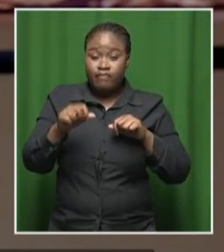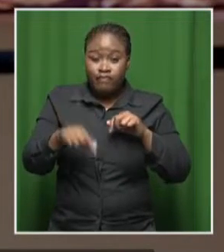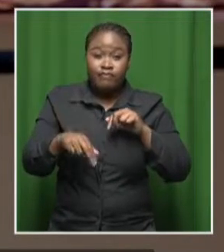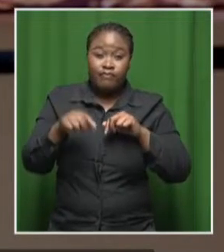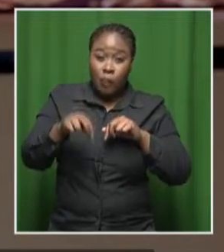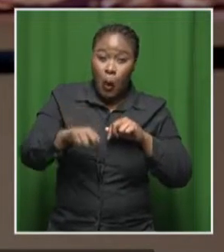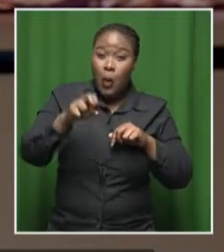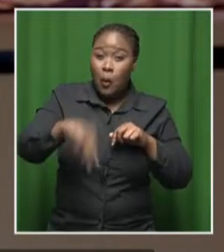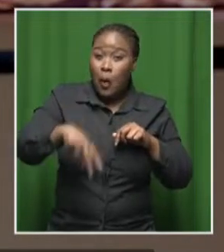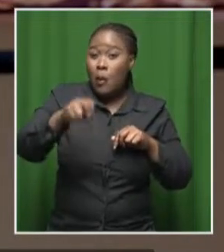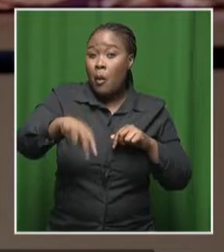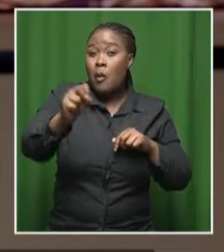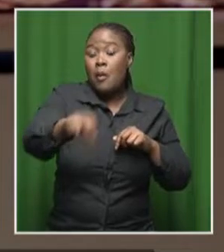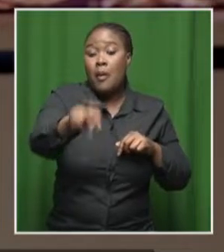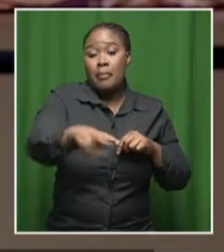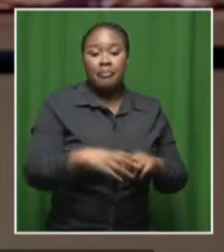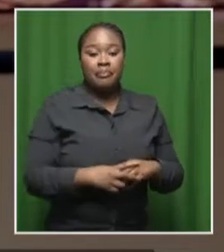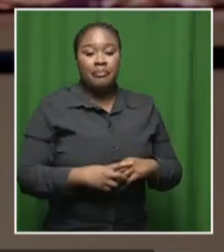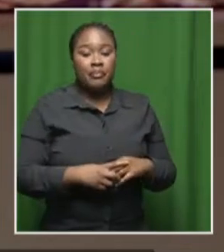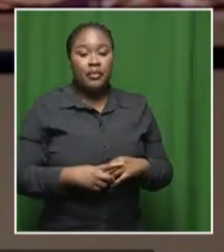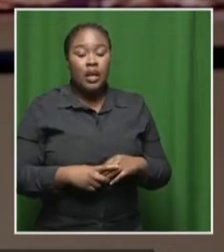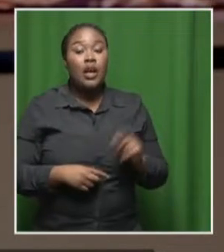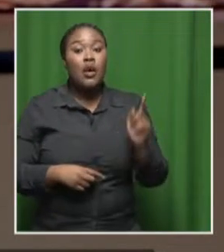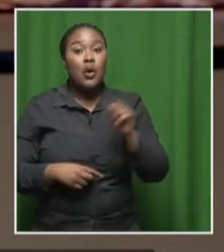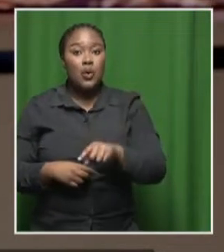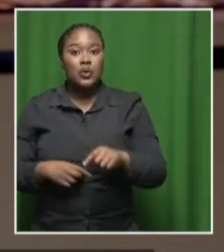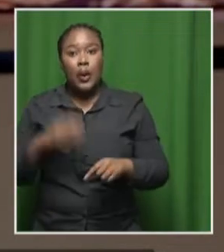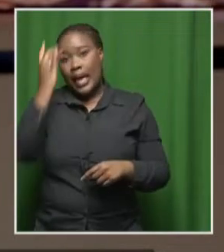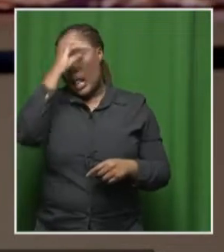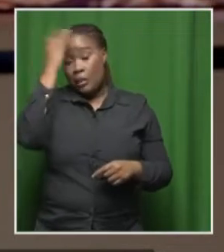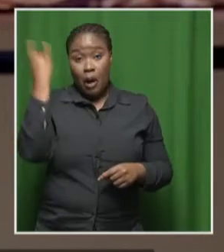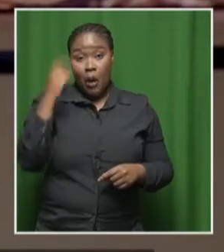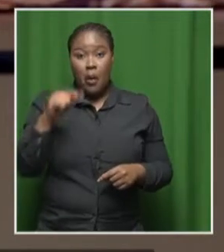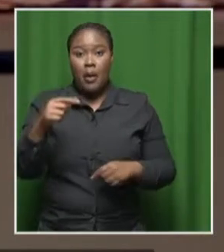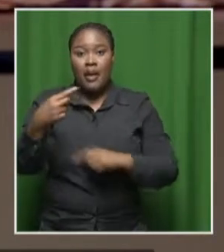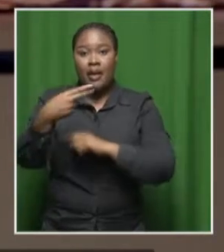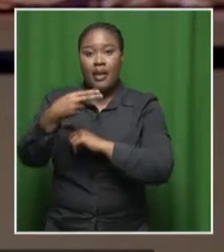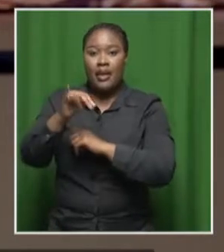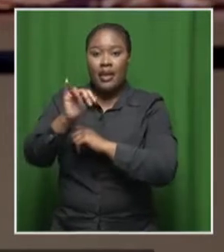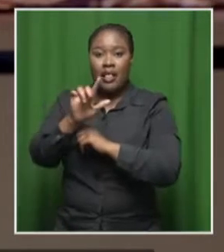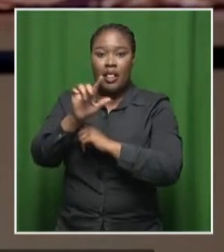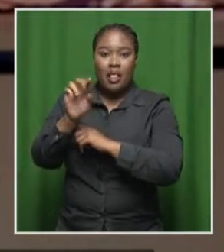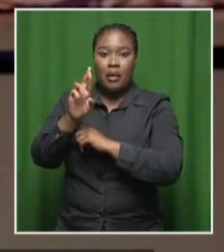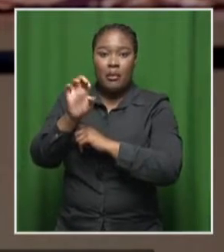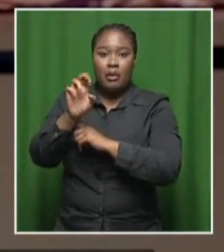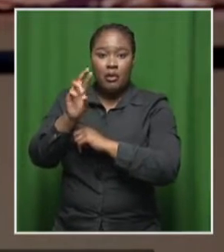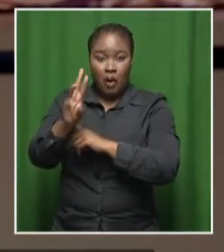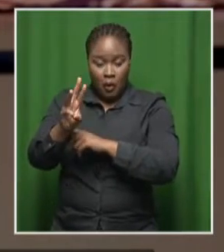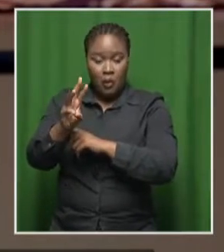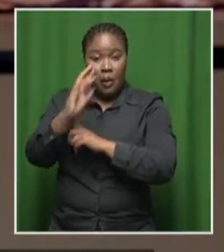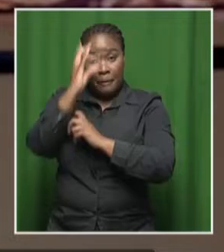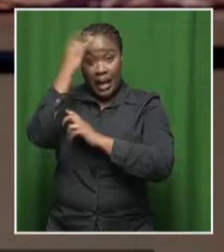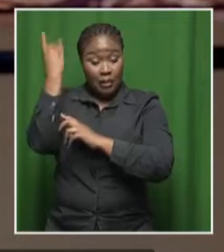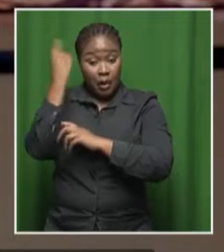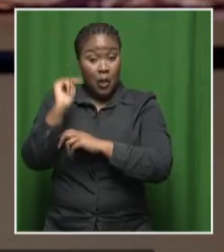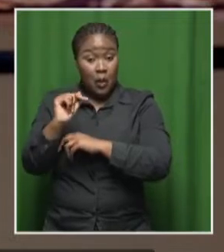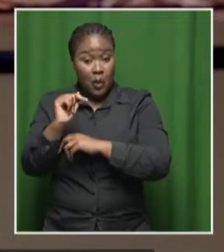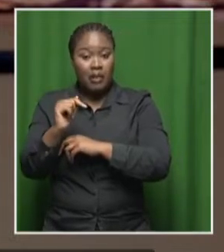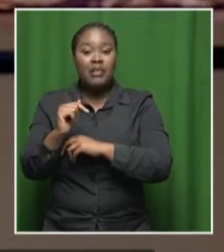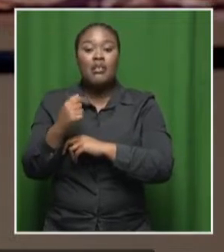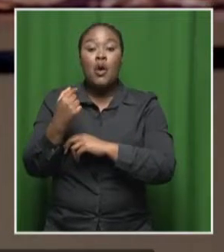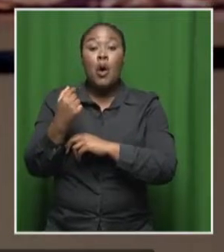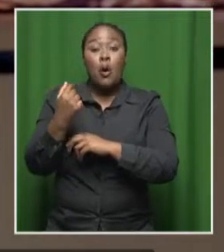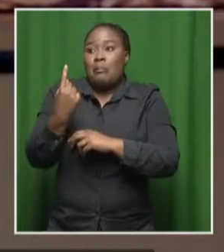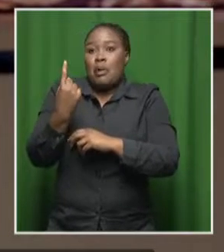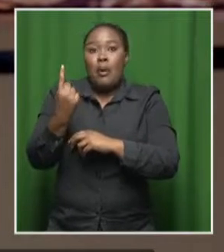is what's that again? Bedroom. Okay. As in room in the bedroom, but it's a one-bedroomed apartment where